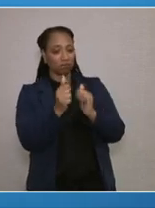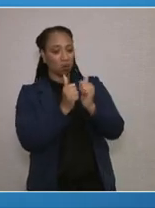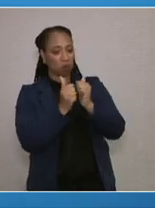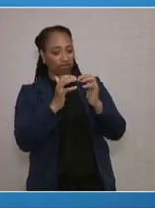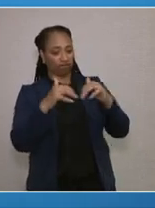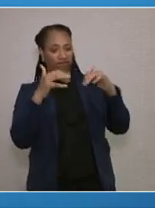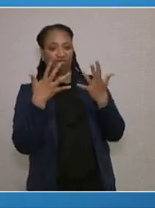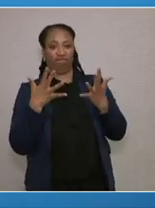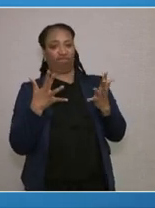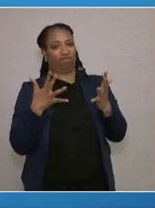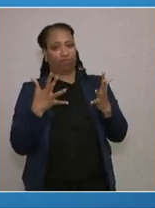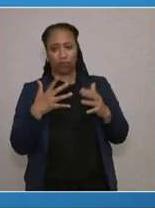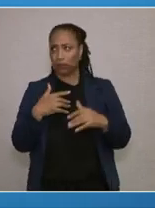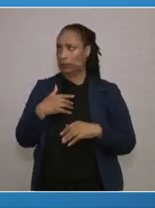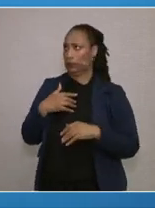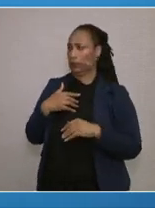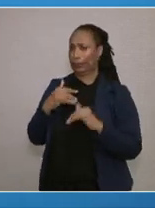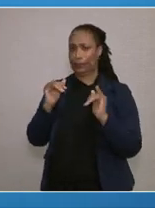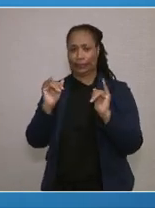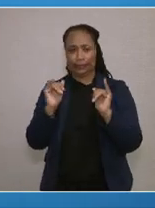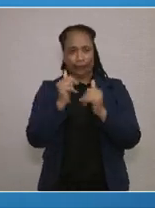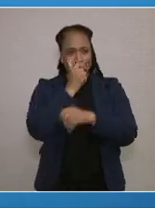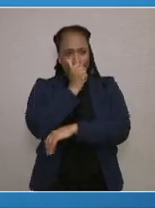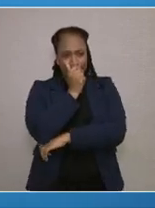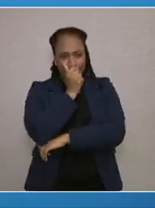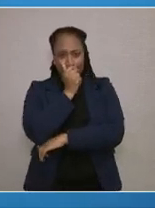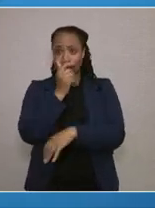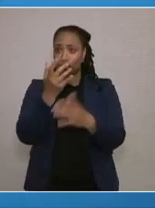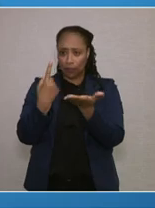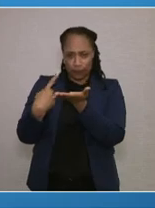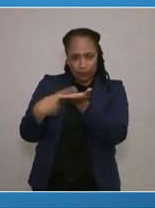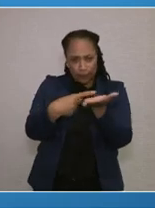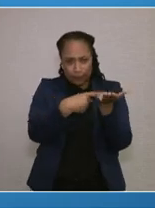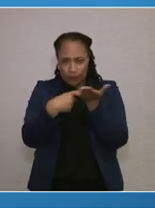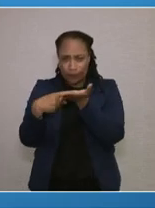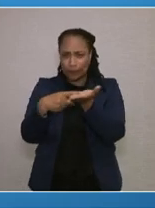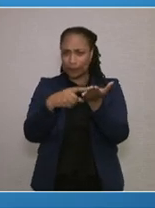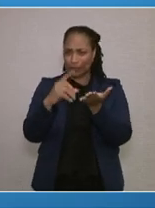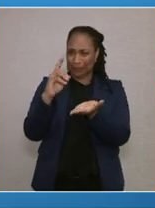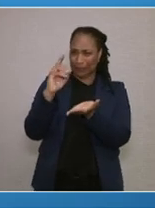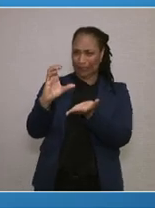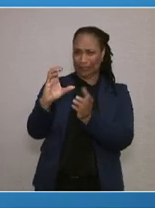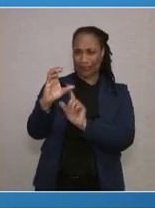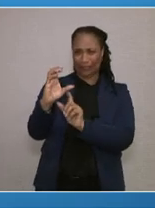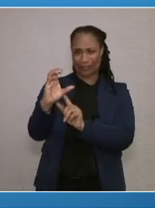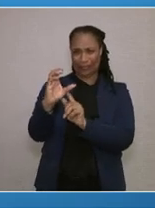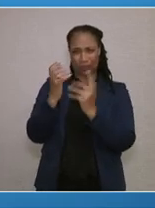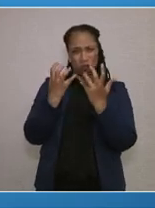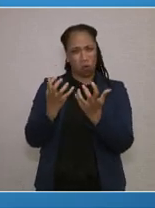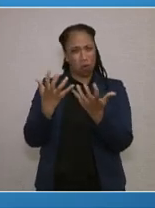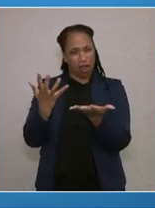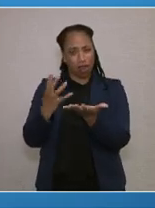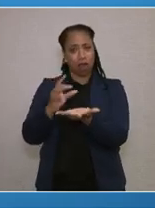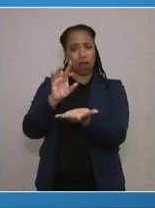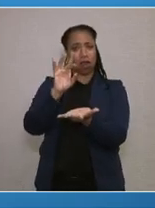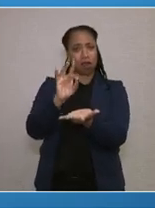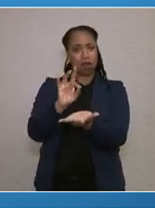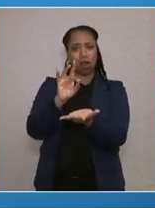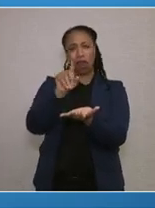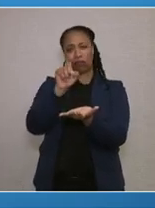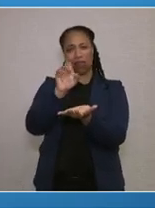said, almost 180 acres, have a world-class stadium, but also create new